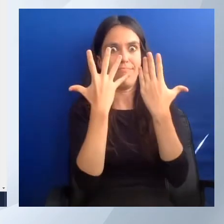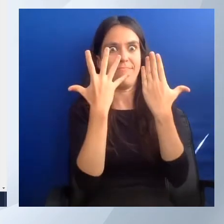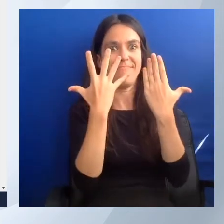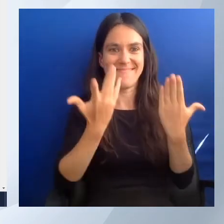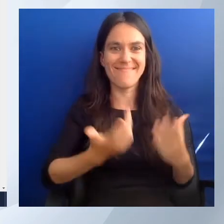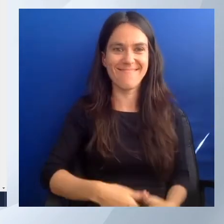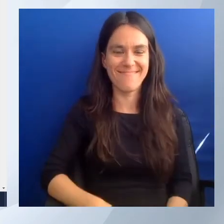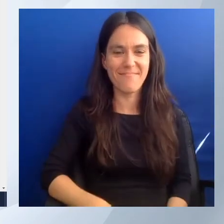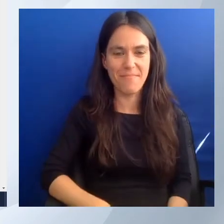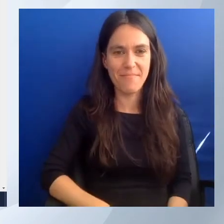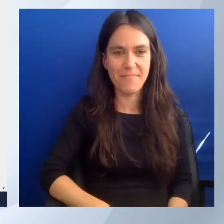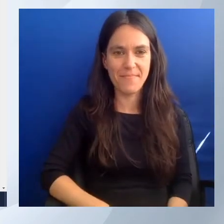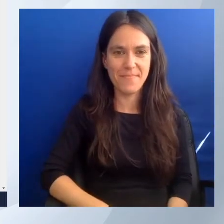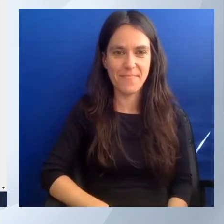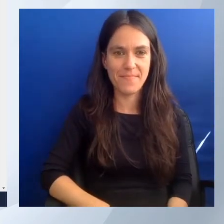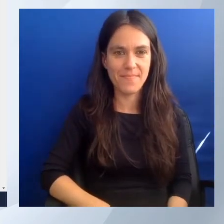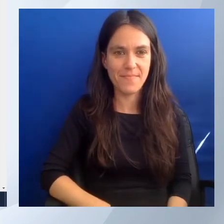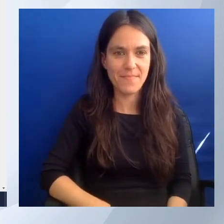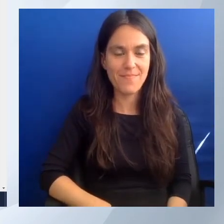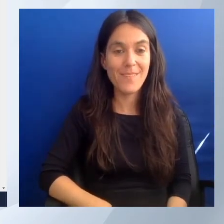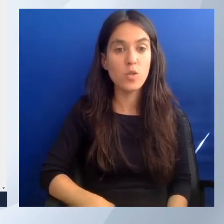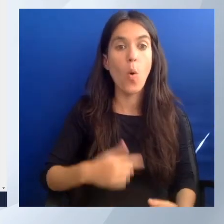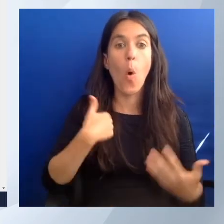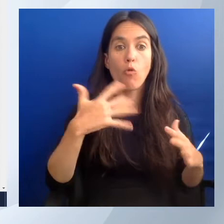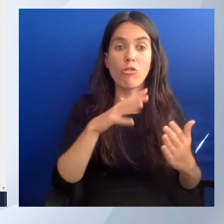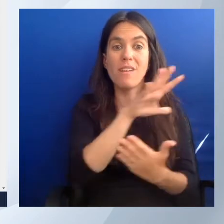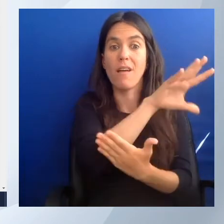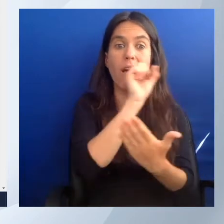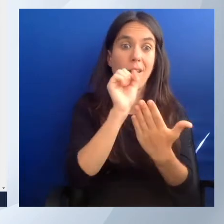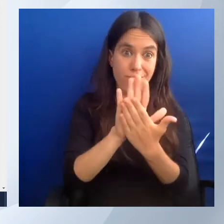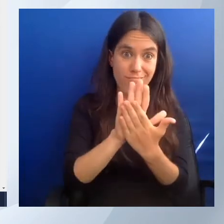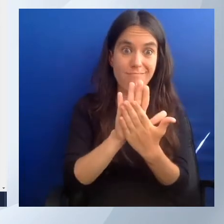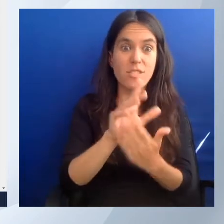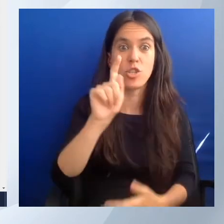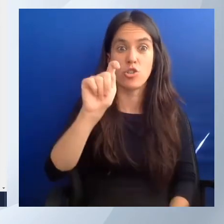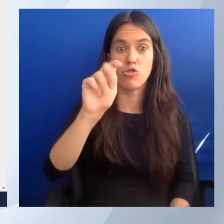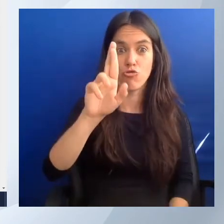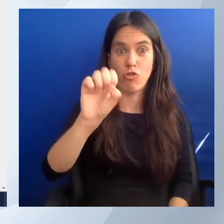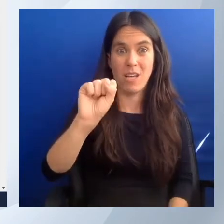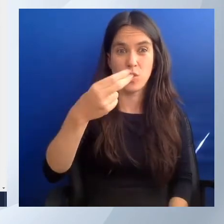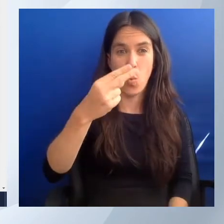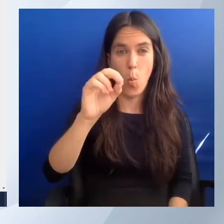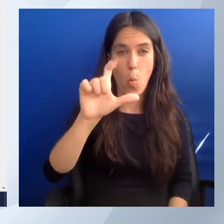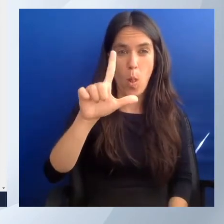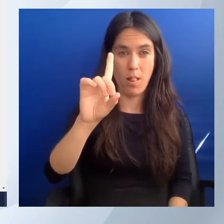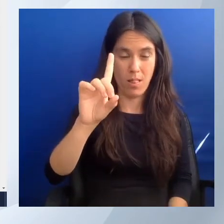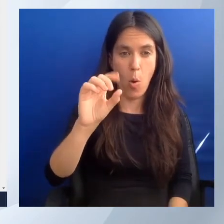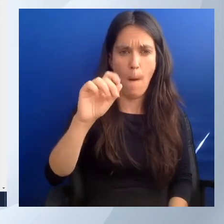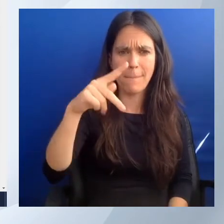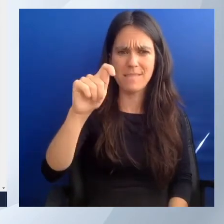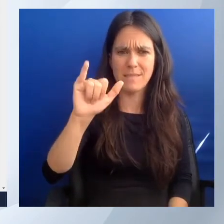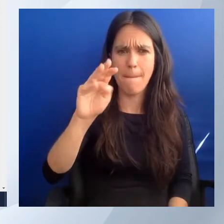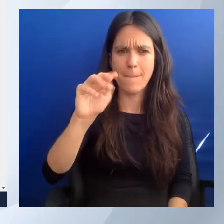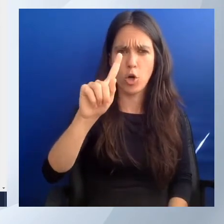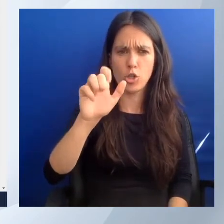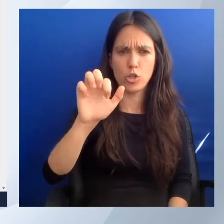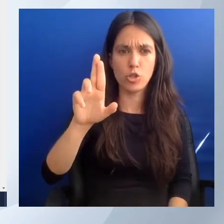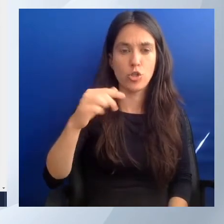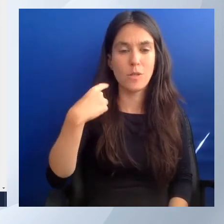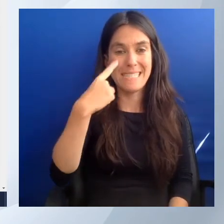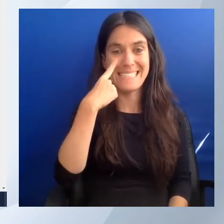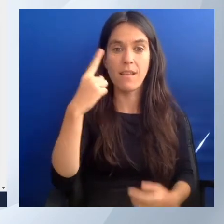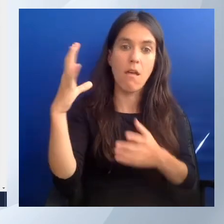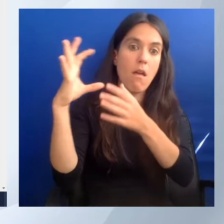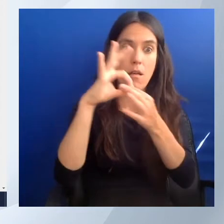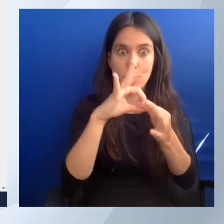So once I have imported my threshold optimizer, I can create a new instance of that and store it in my optimizer variable.